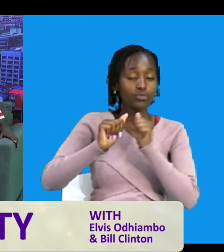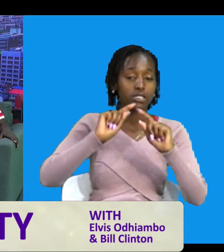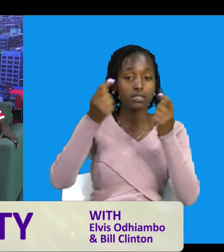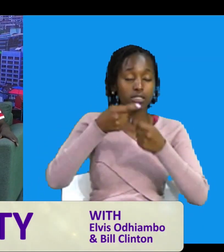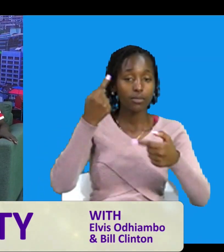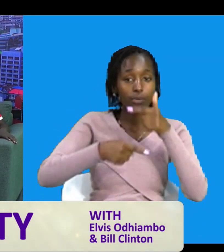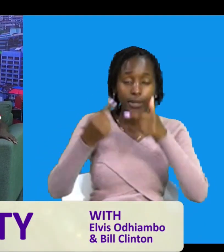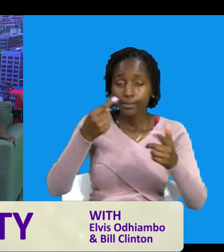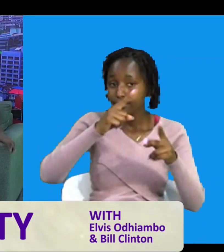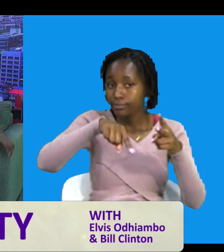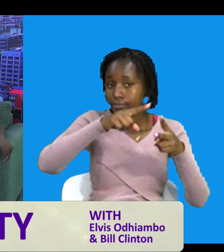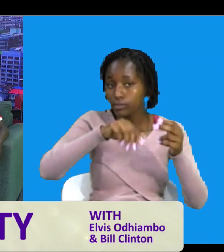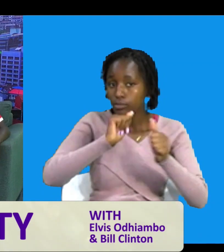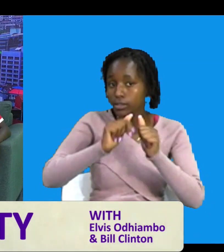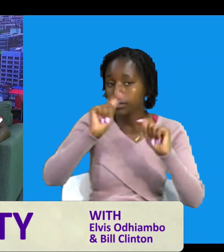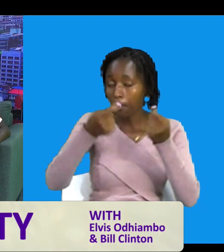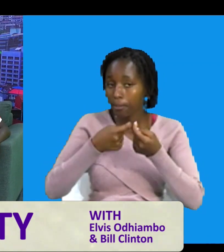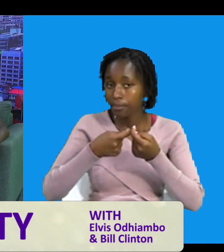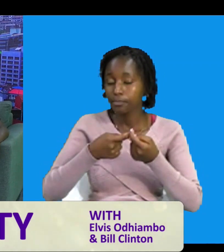you prefer?